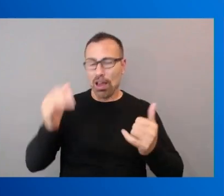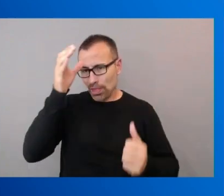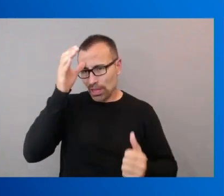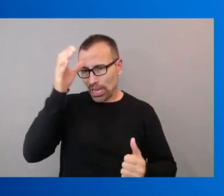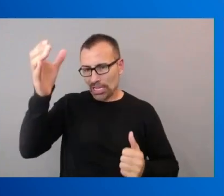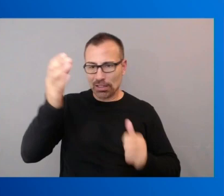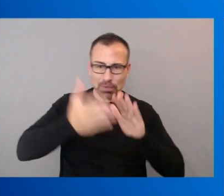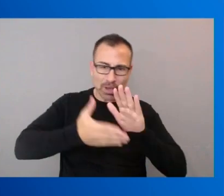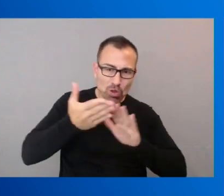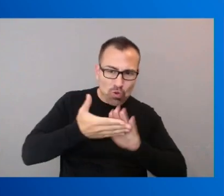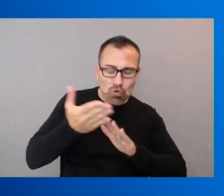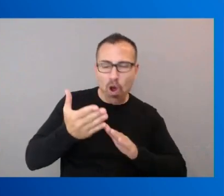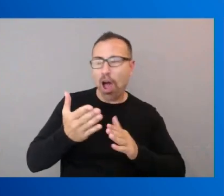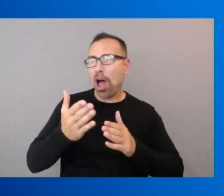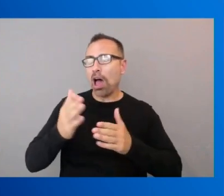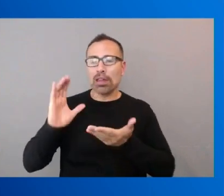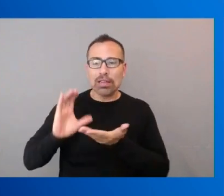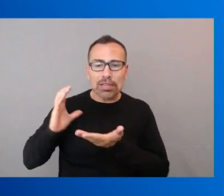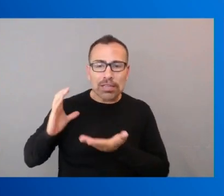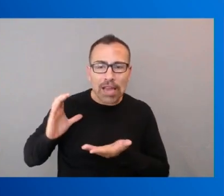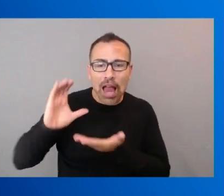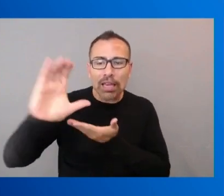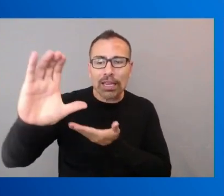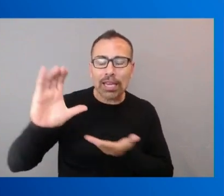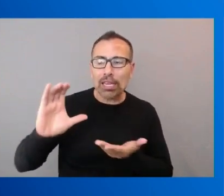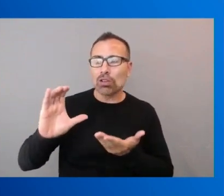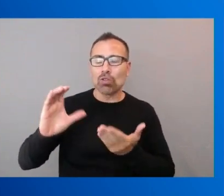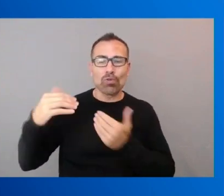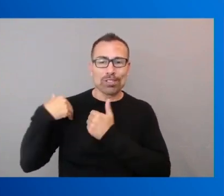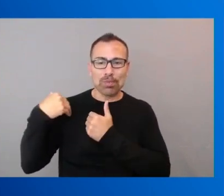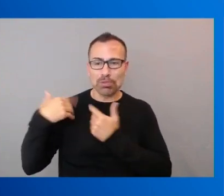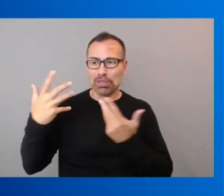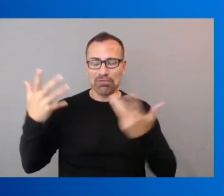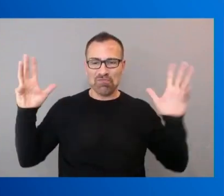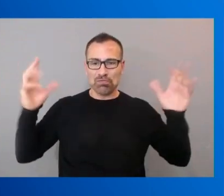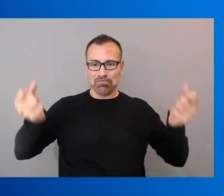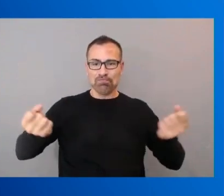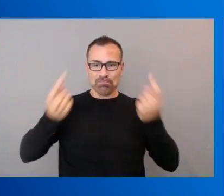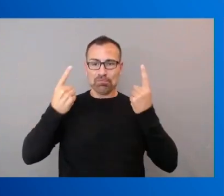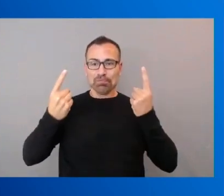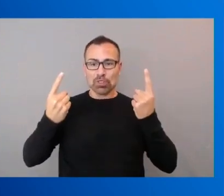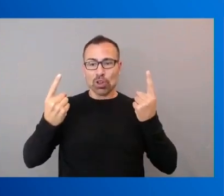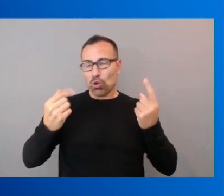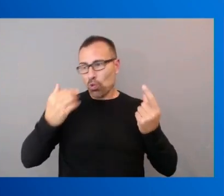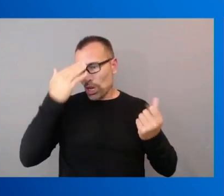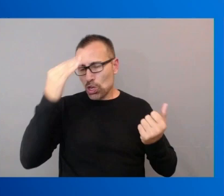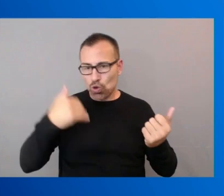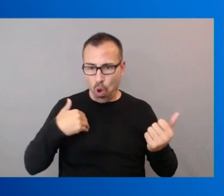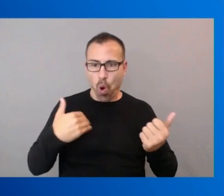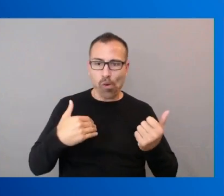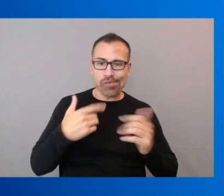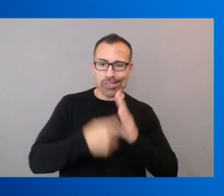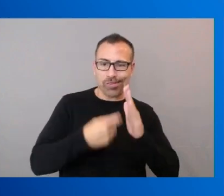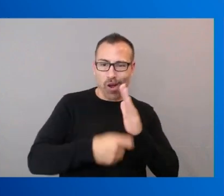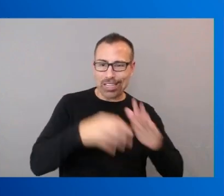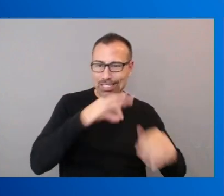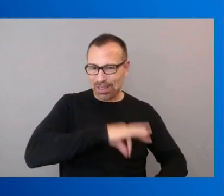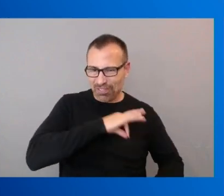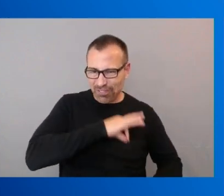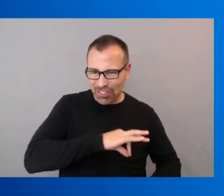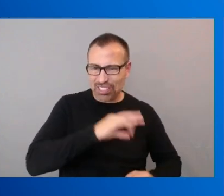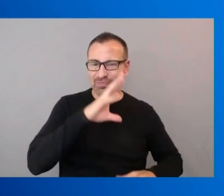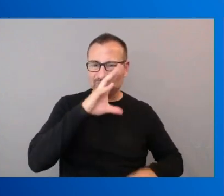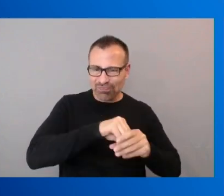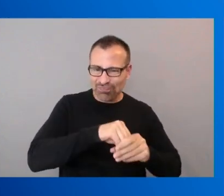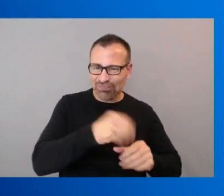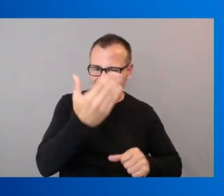application primitives on various providers is sort of well understood there. People get the agility and cost benefits that you get with it. And you're